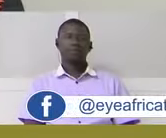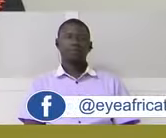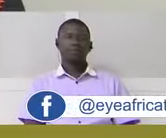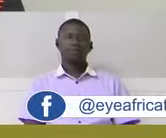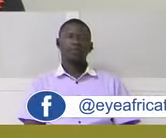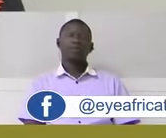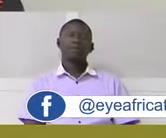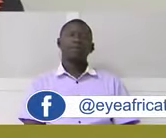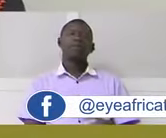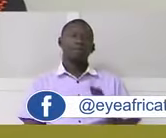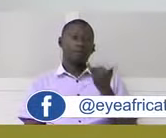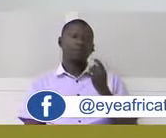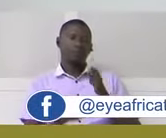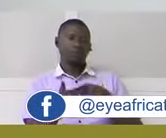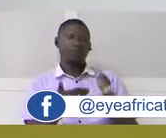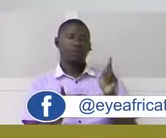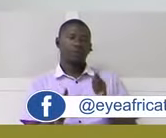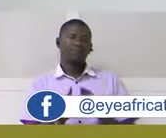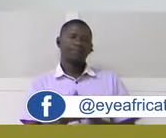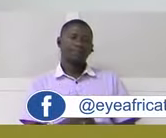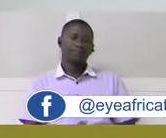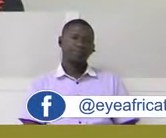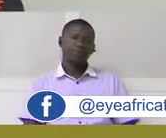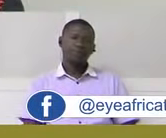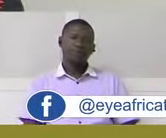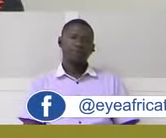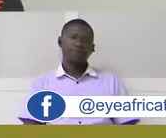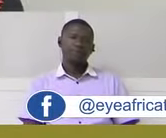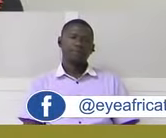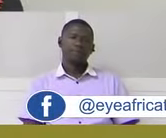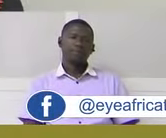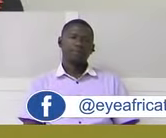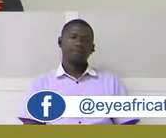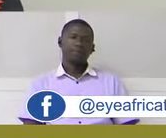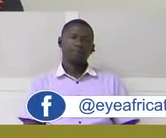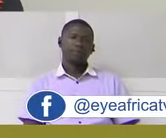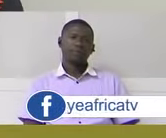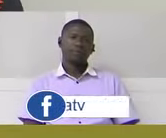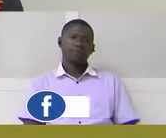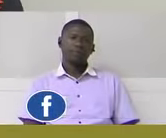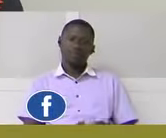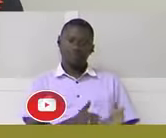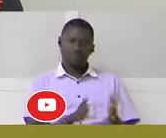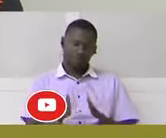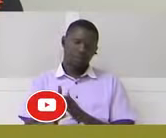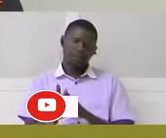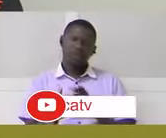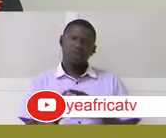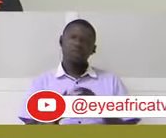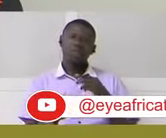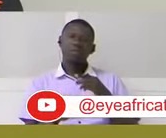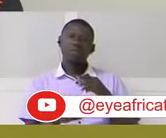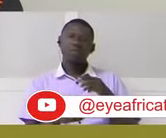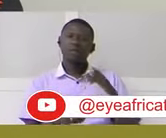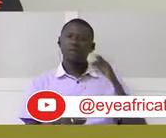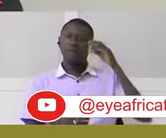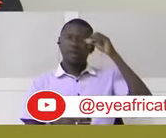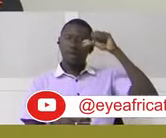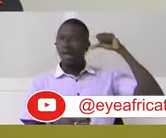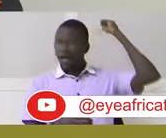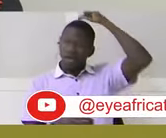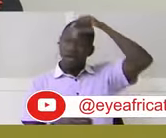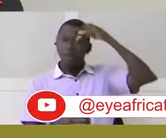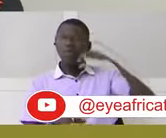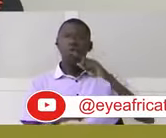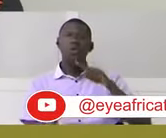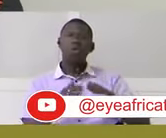That's correct. In the case of the Arab or white man in the Bijilo accident, you couldn't